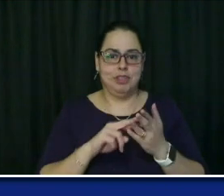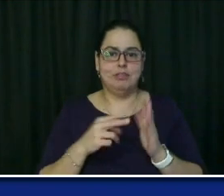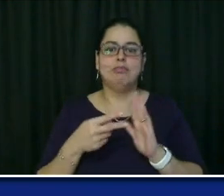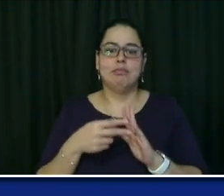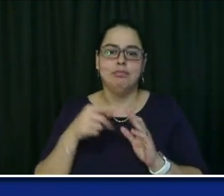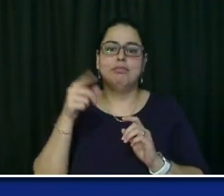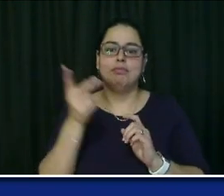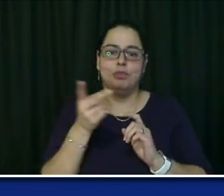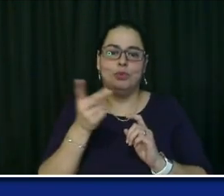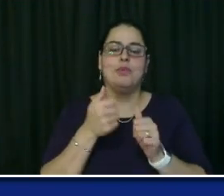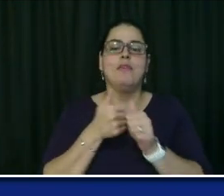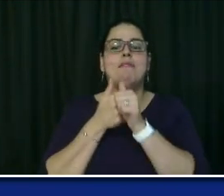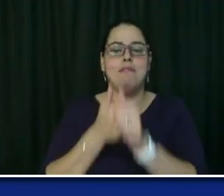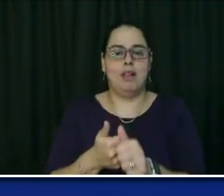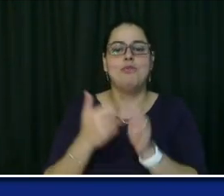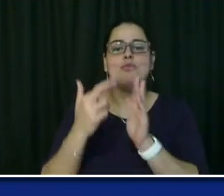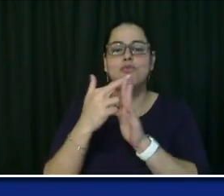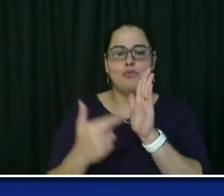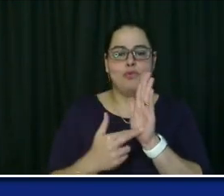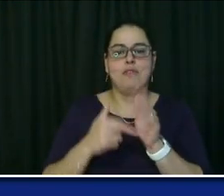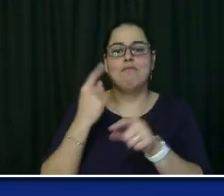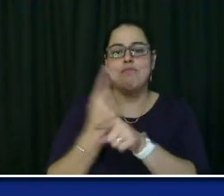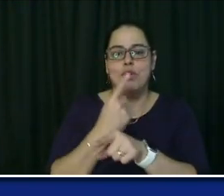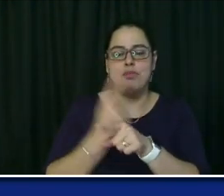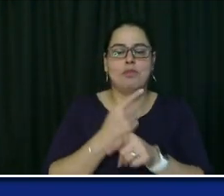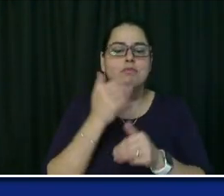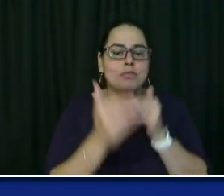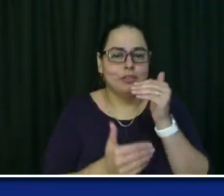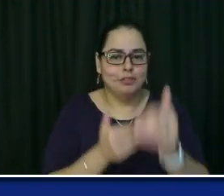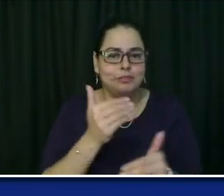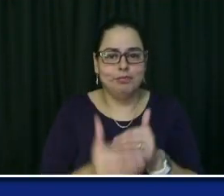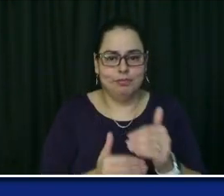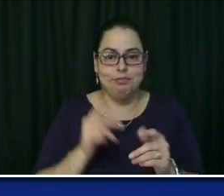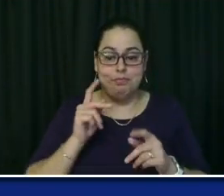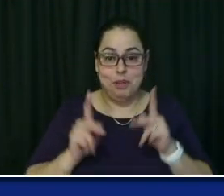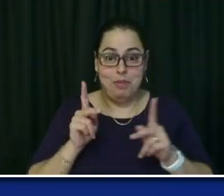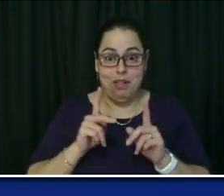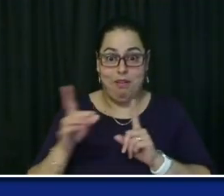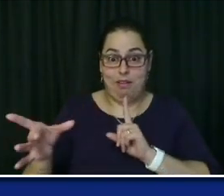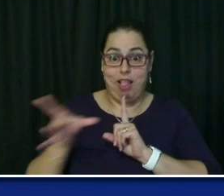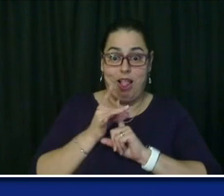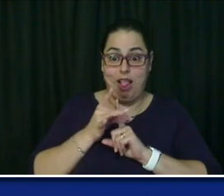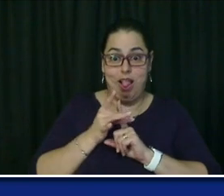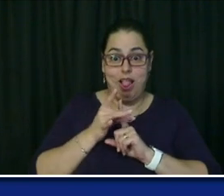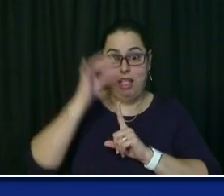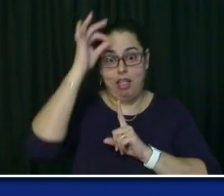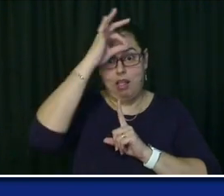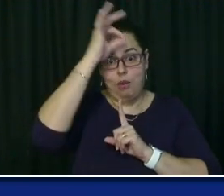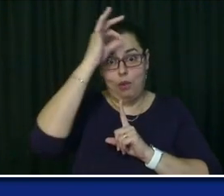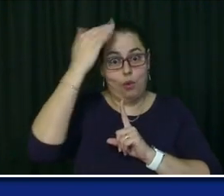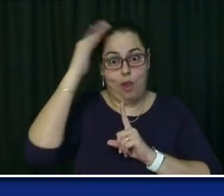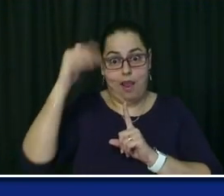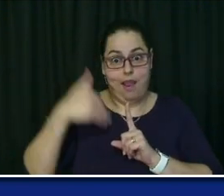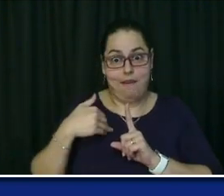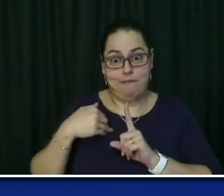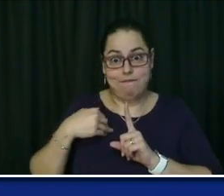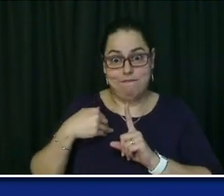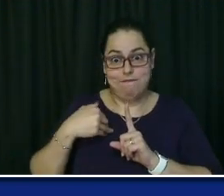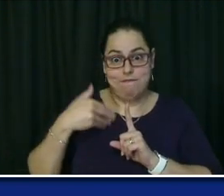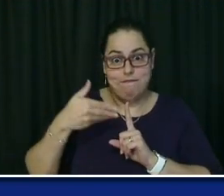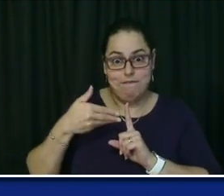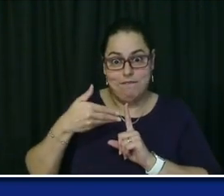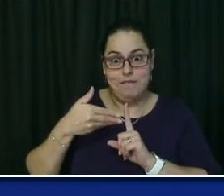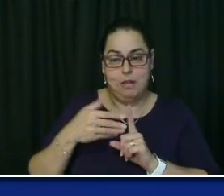it, people who were positive didn't spread the disease. That's good news. Now, could that change by next week? Yes. Every day I look at these